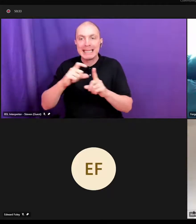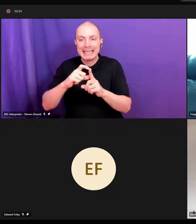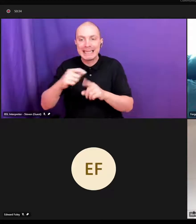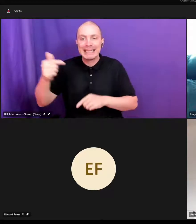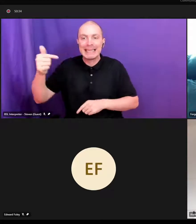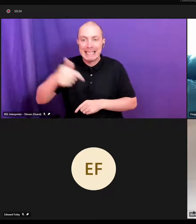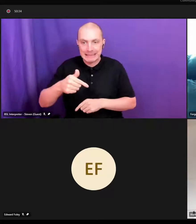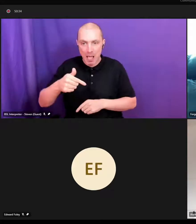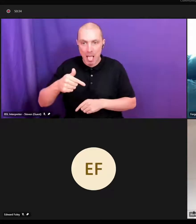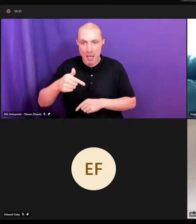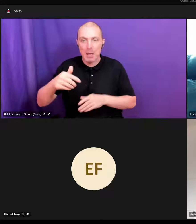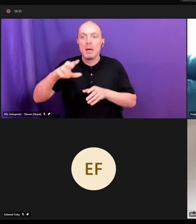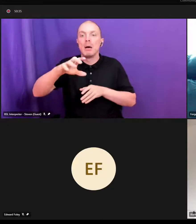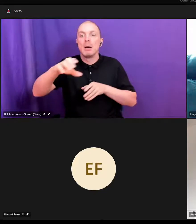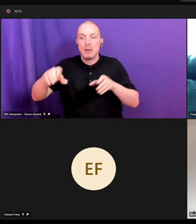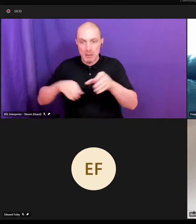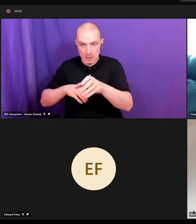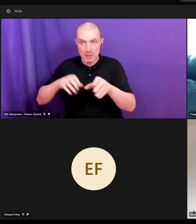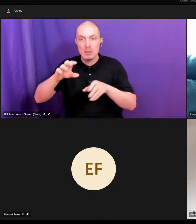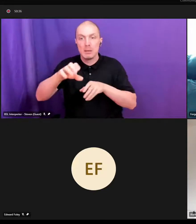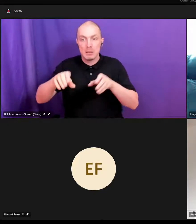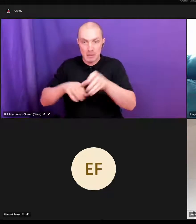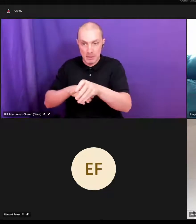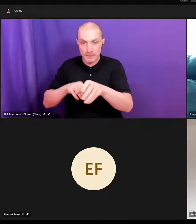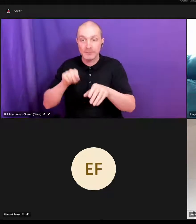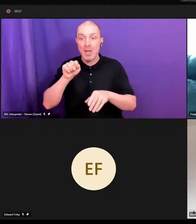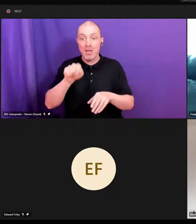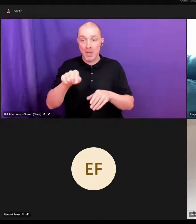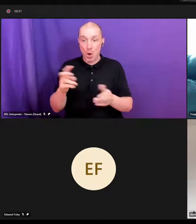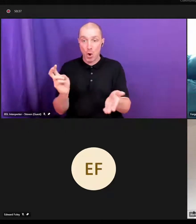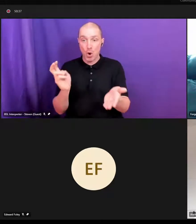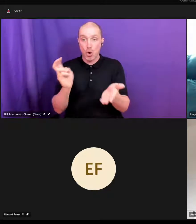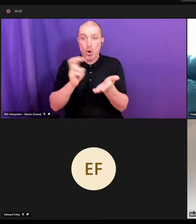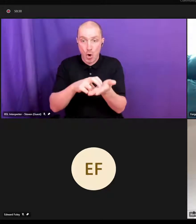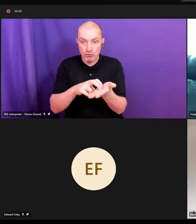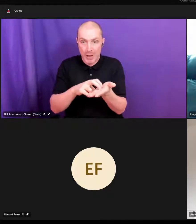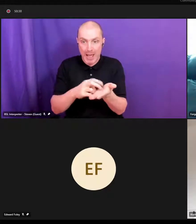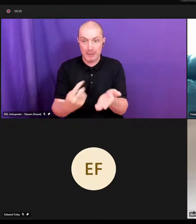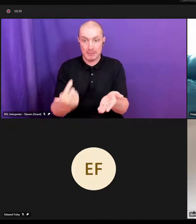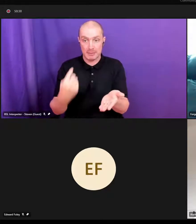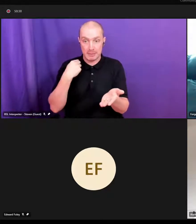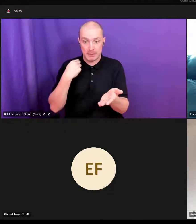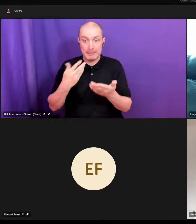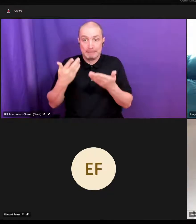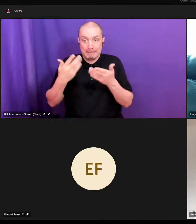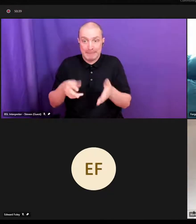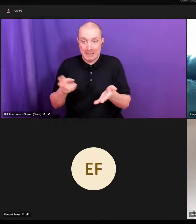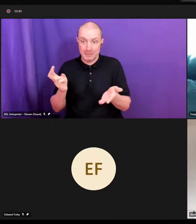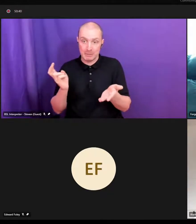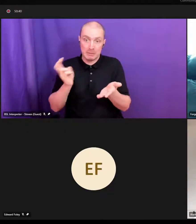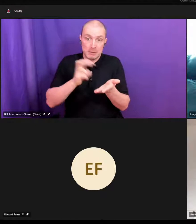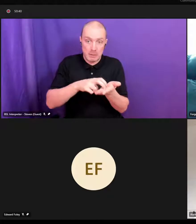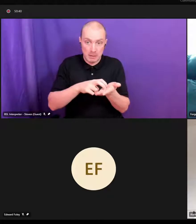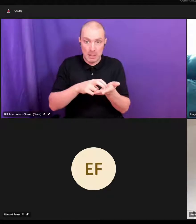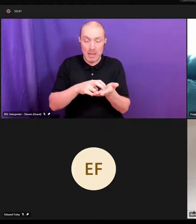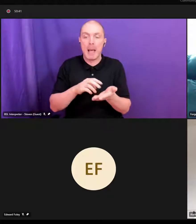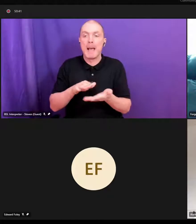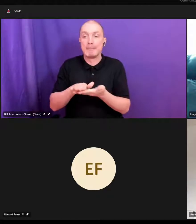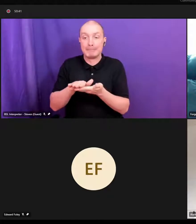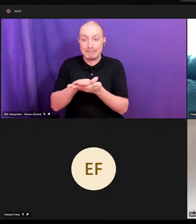minute or two. So the contract that we entered into at that time resulted in the